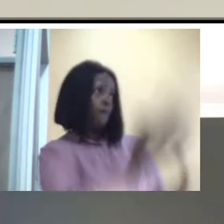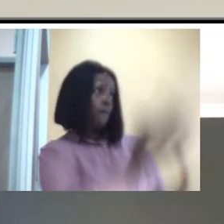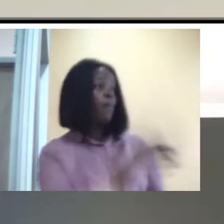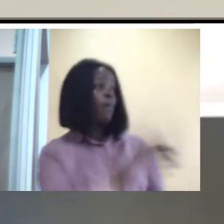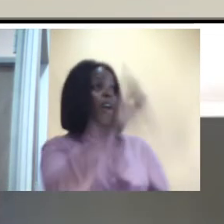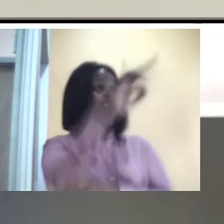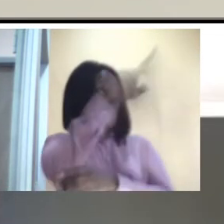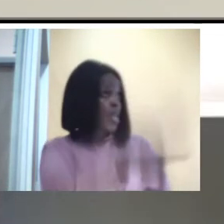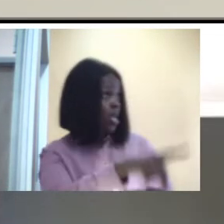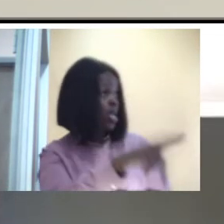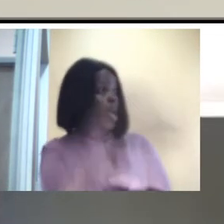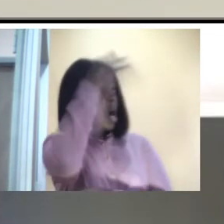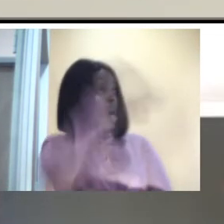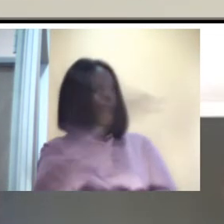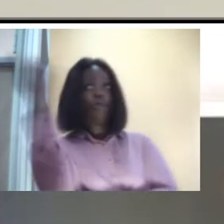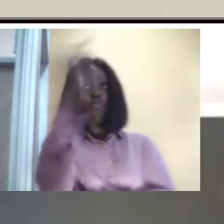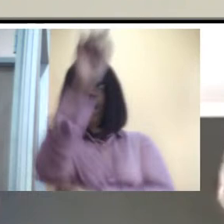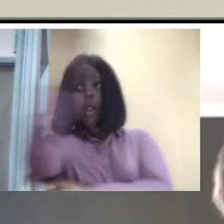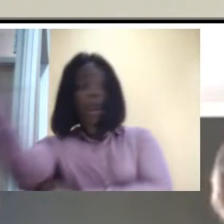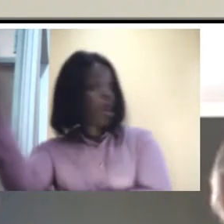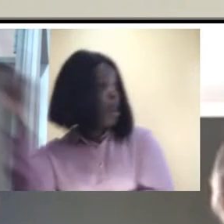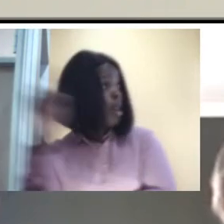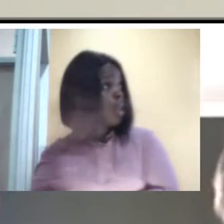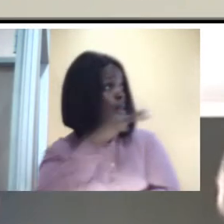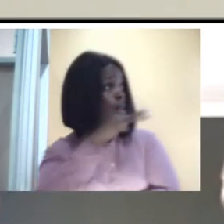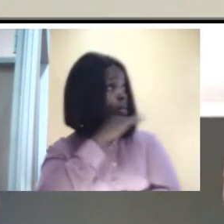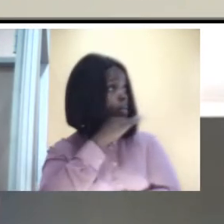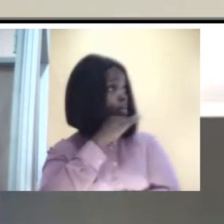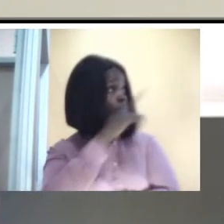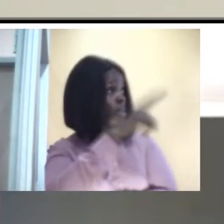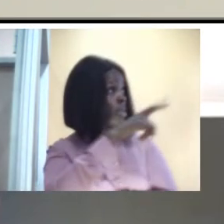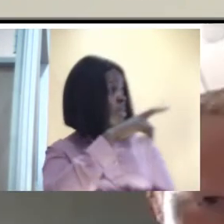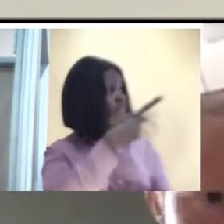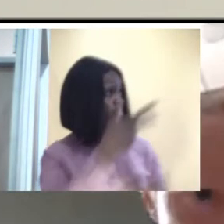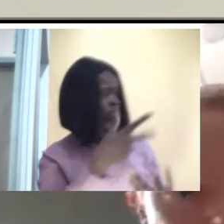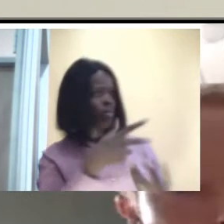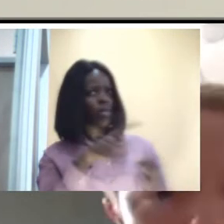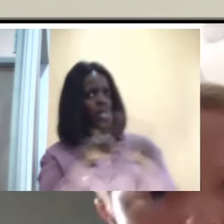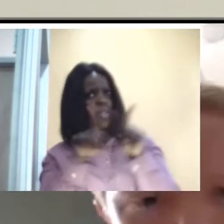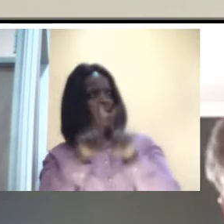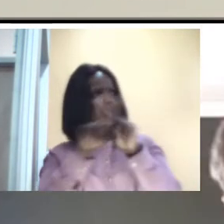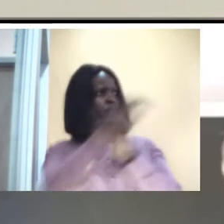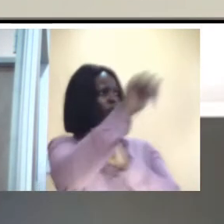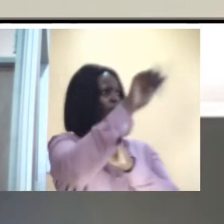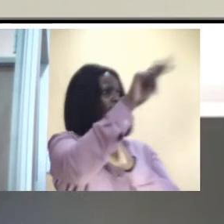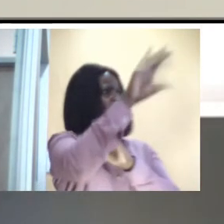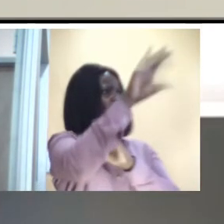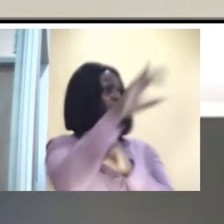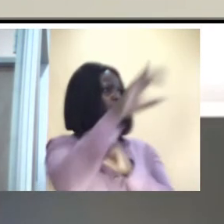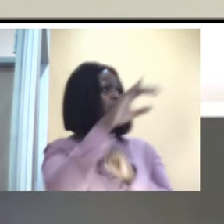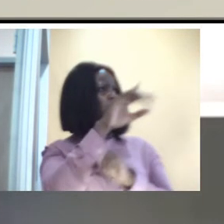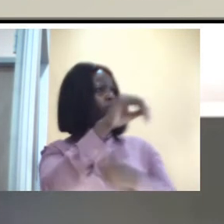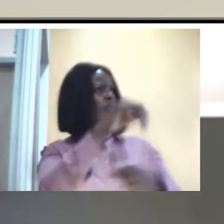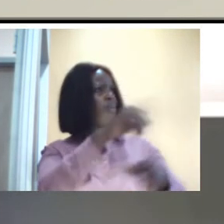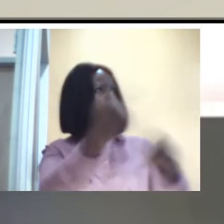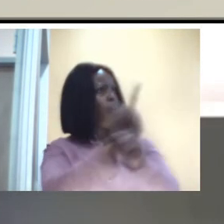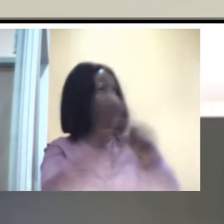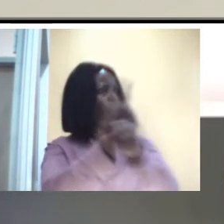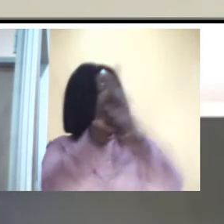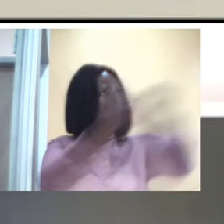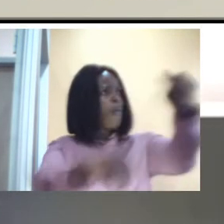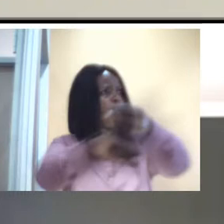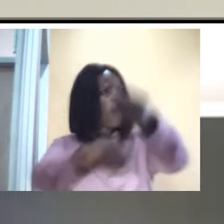is in government in many rural areas, and this is partly your problem to shoulder. And propping up the ANC by continuously supporting